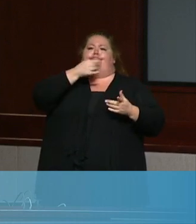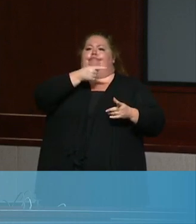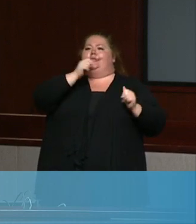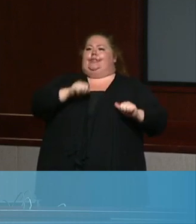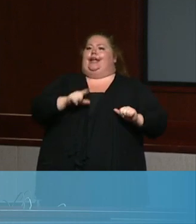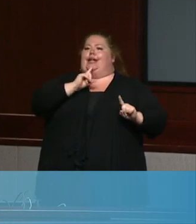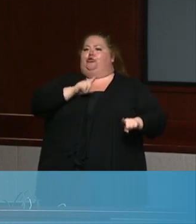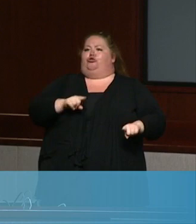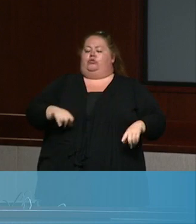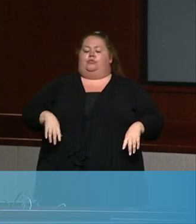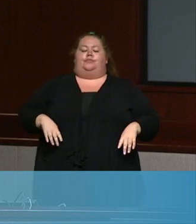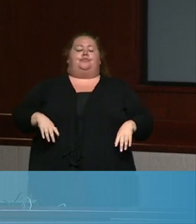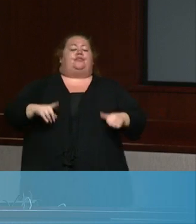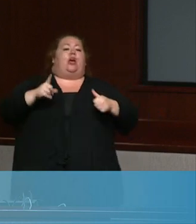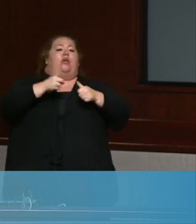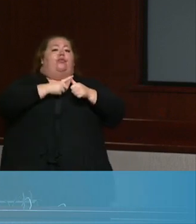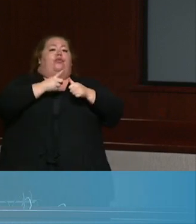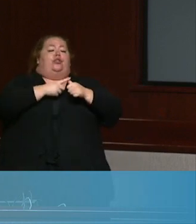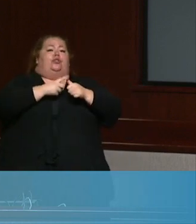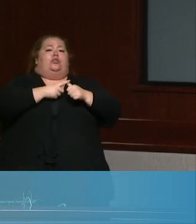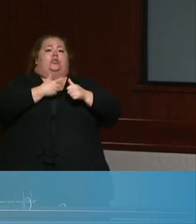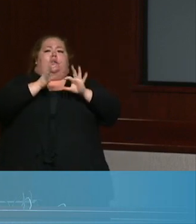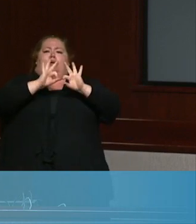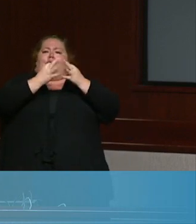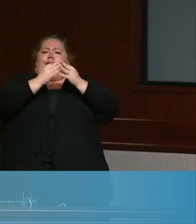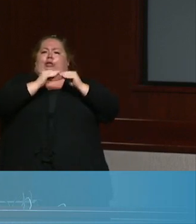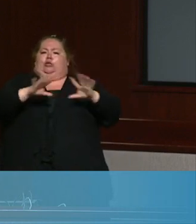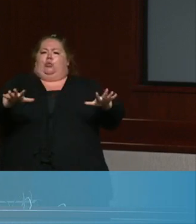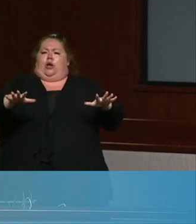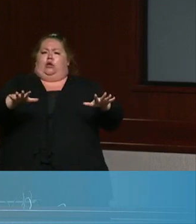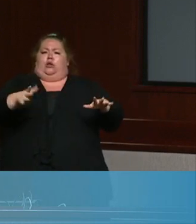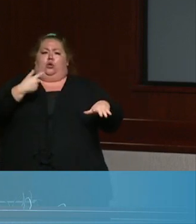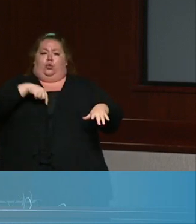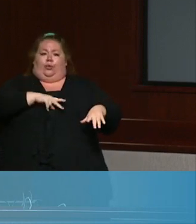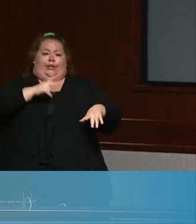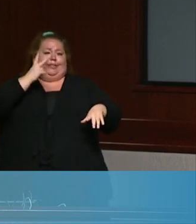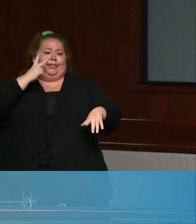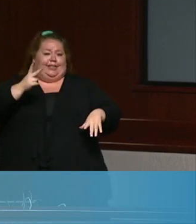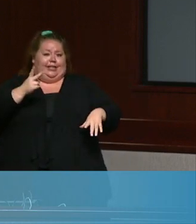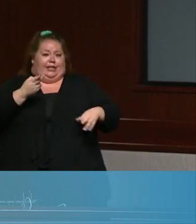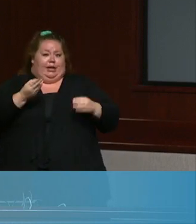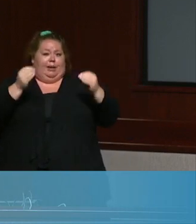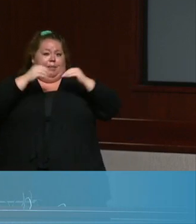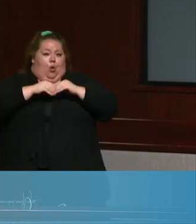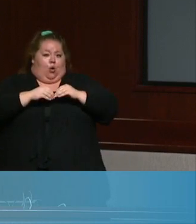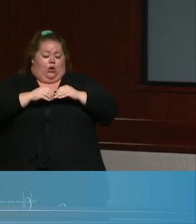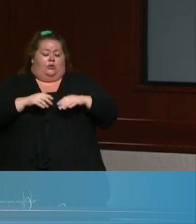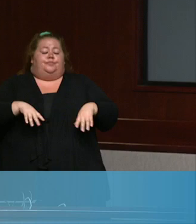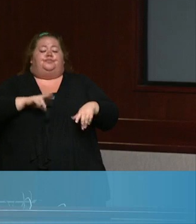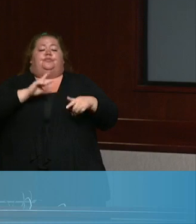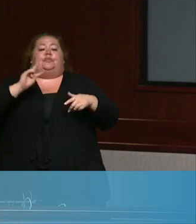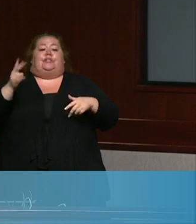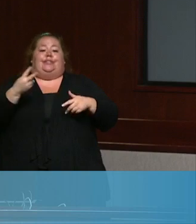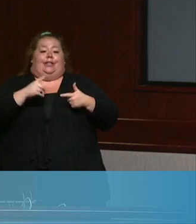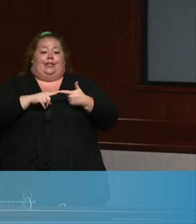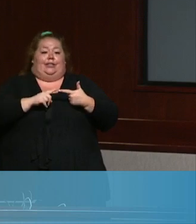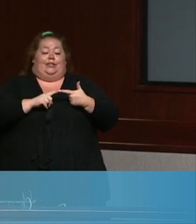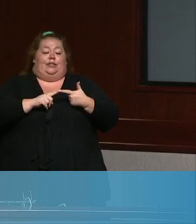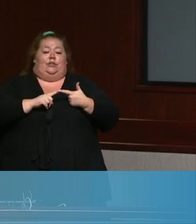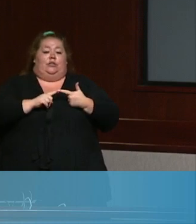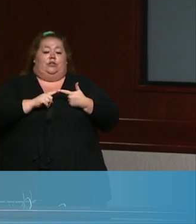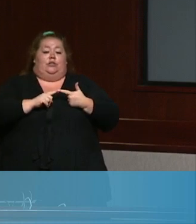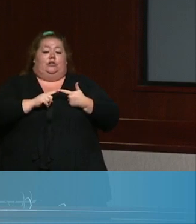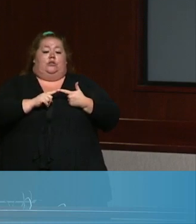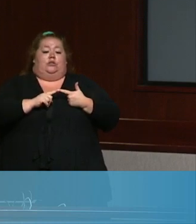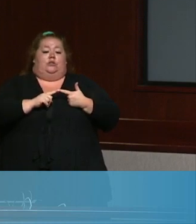succinctly. The first question was about family spread, whether or not we're seeing an uptick in that. The second question,